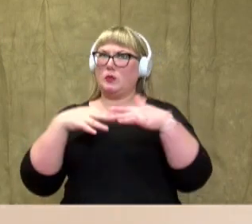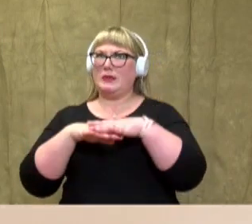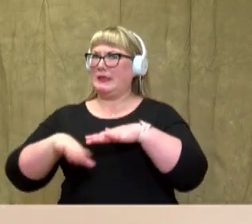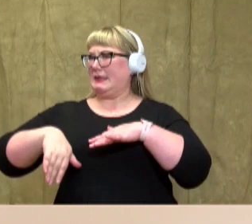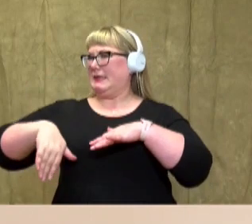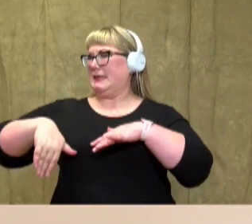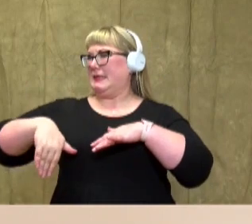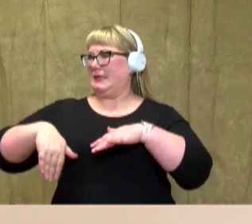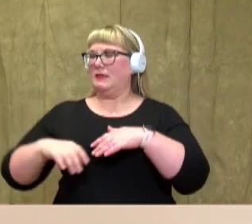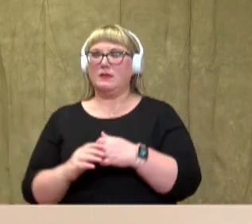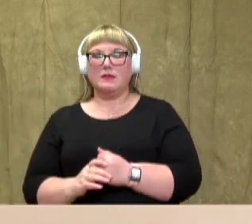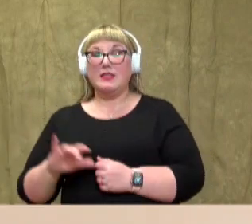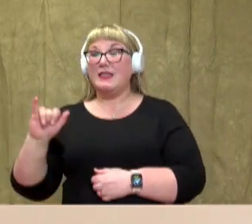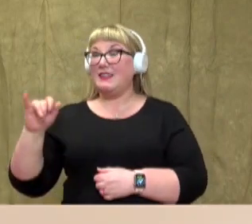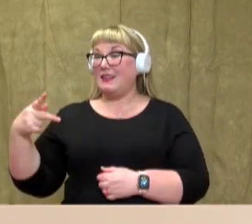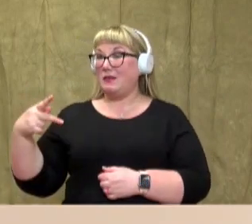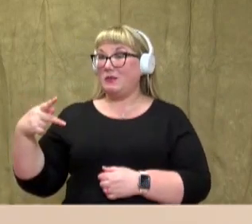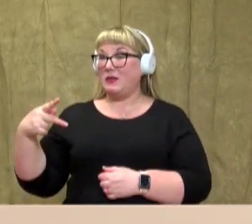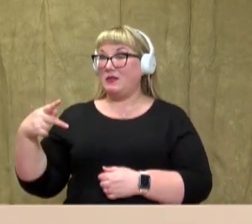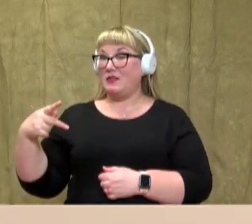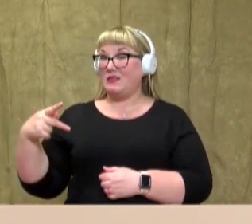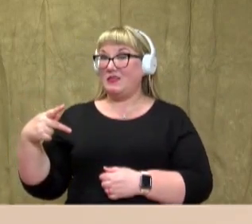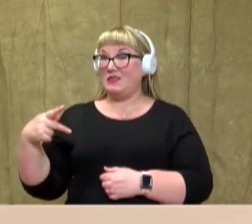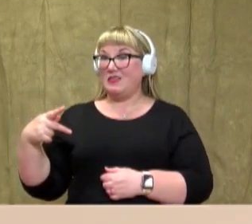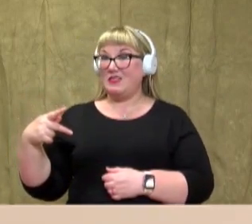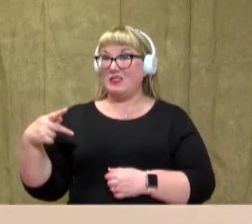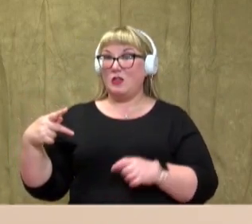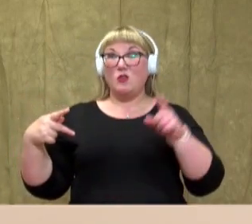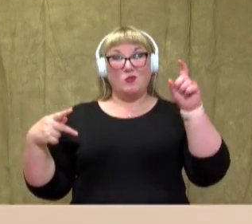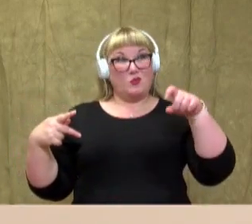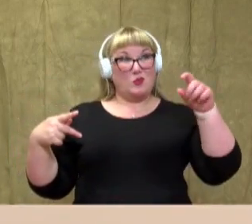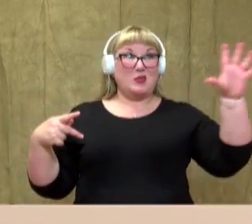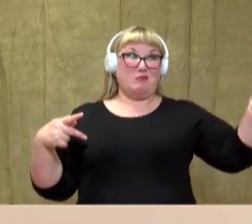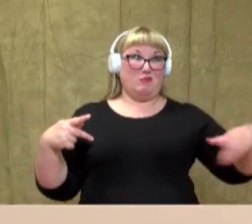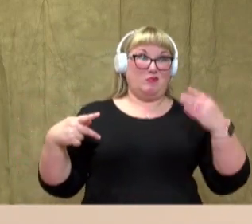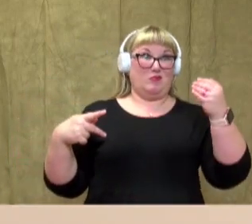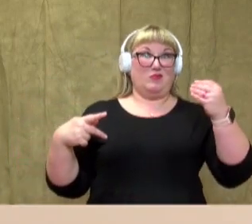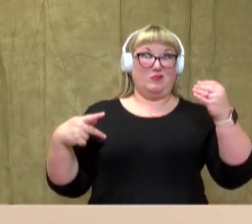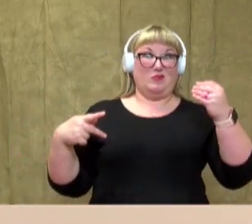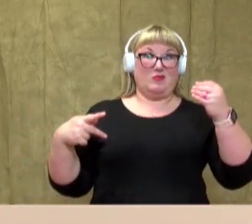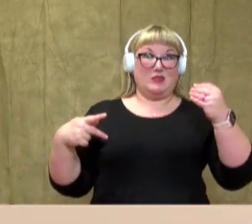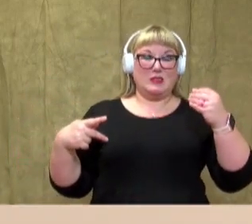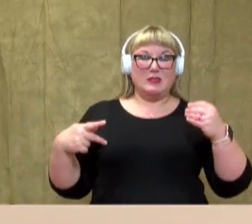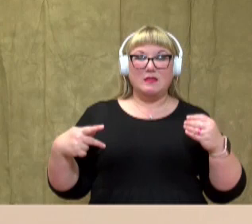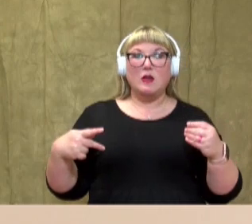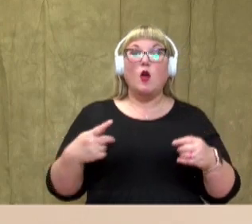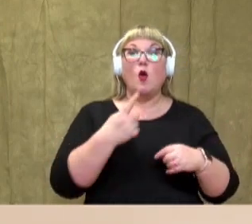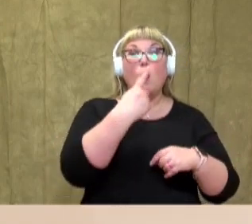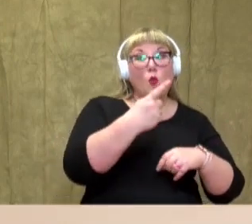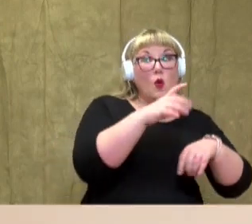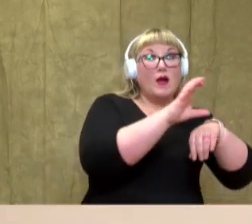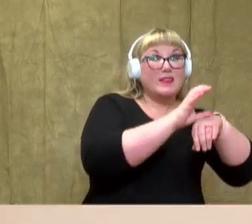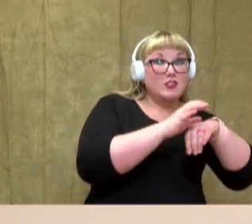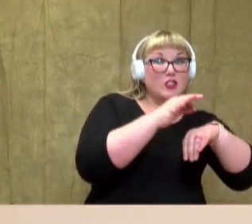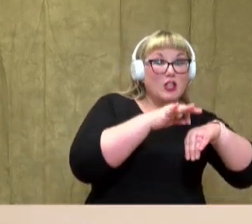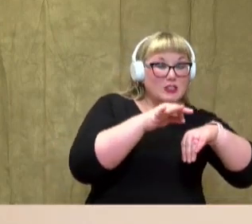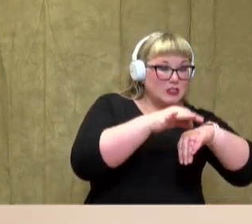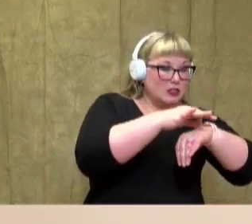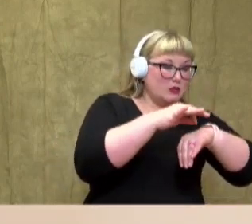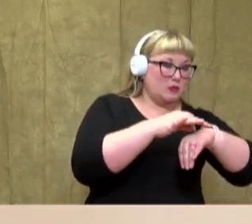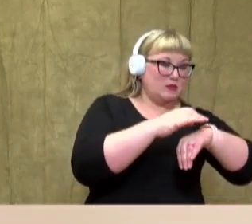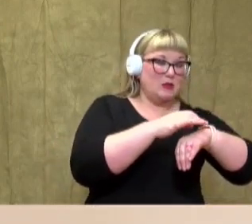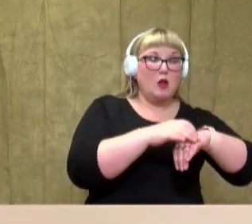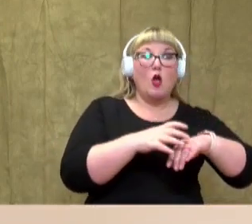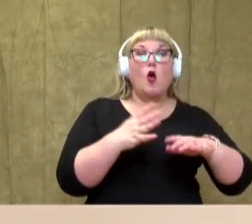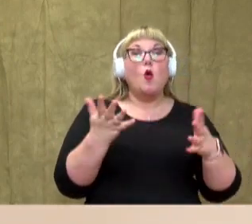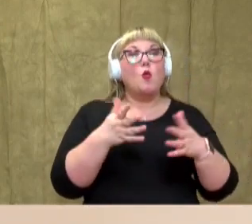we? Not yet. We have to look at our recipe. Here we need one chocolate chip. What